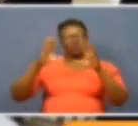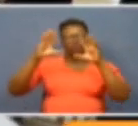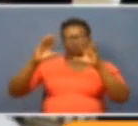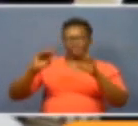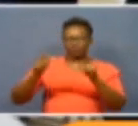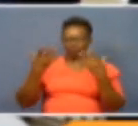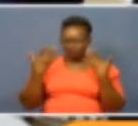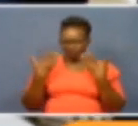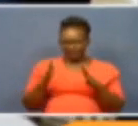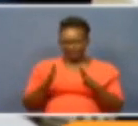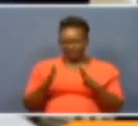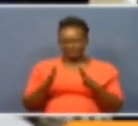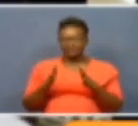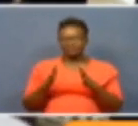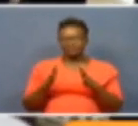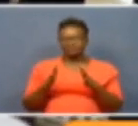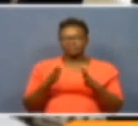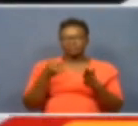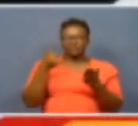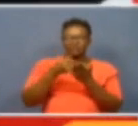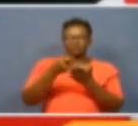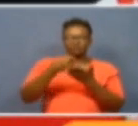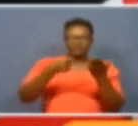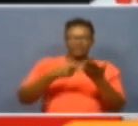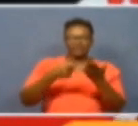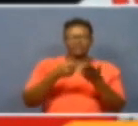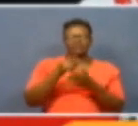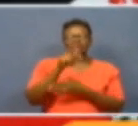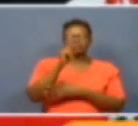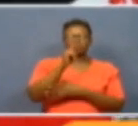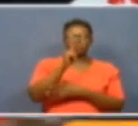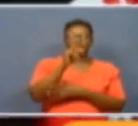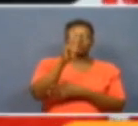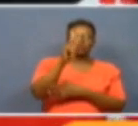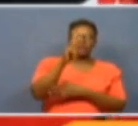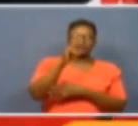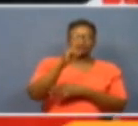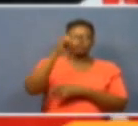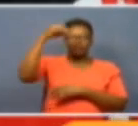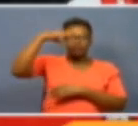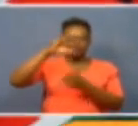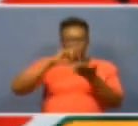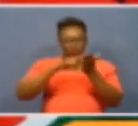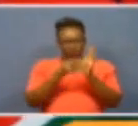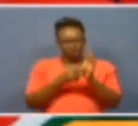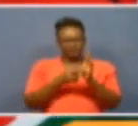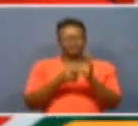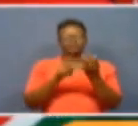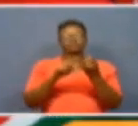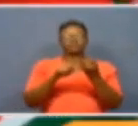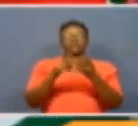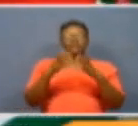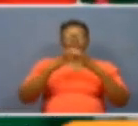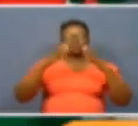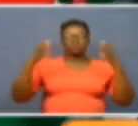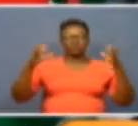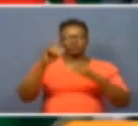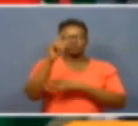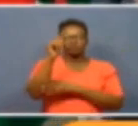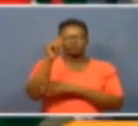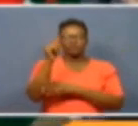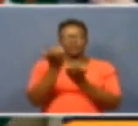signed include the Kipeto Wind Energy Project in Kiserian, Kajiado County, the expansion of Twiga Foods distribution